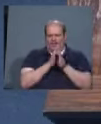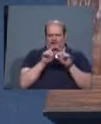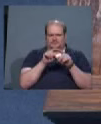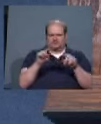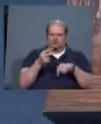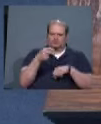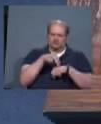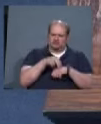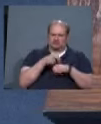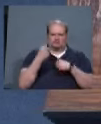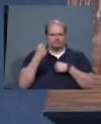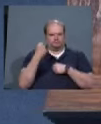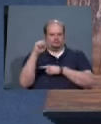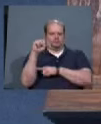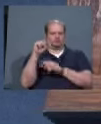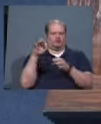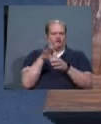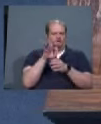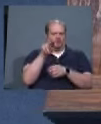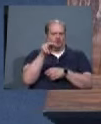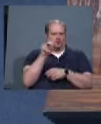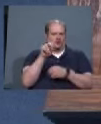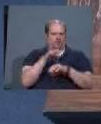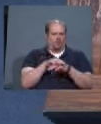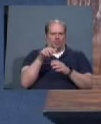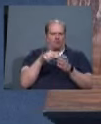take a stand and vote no on this.